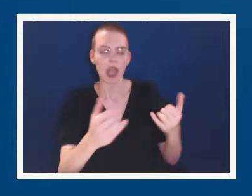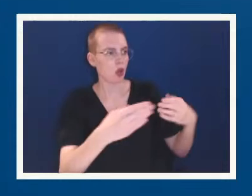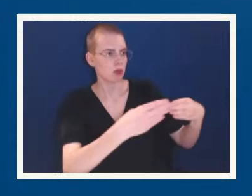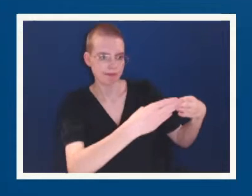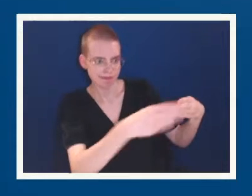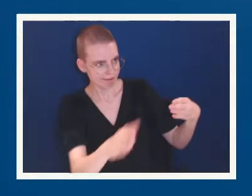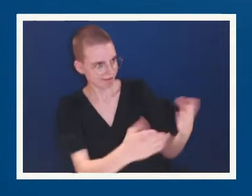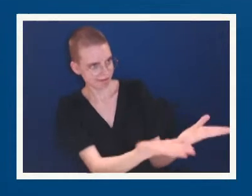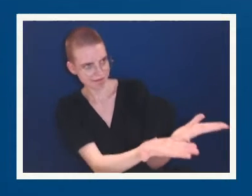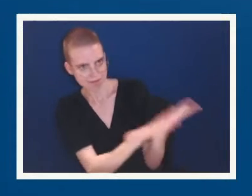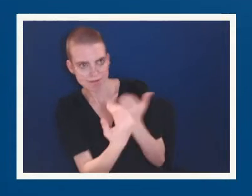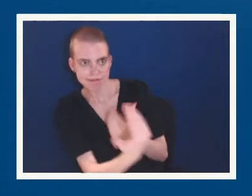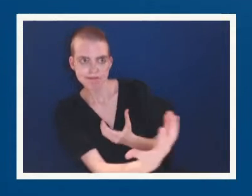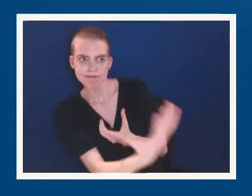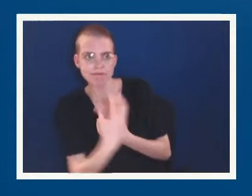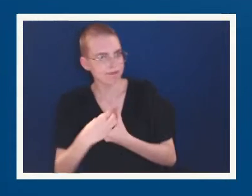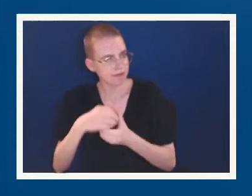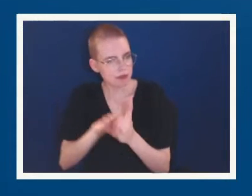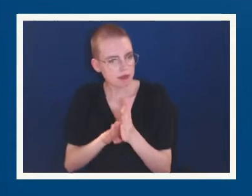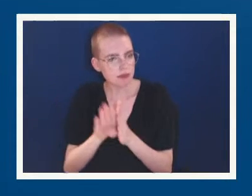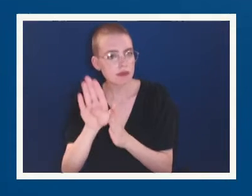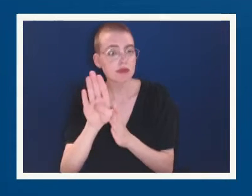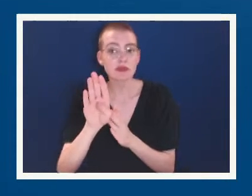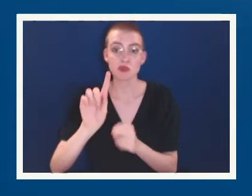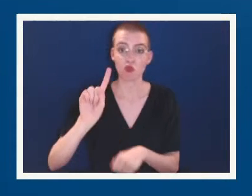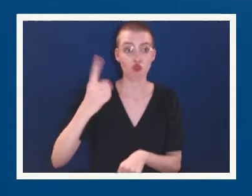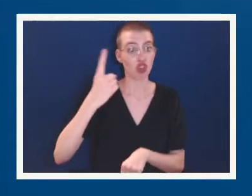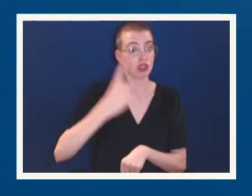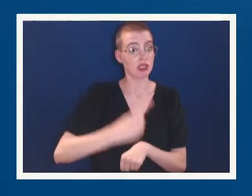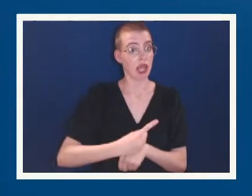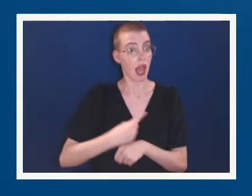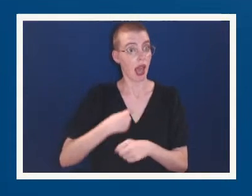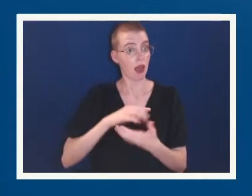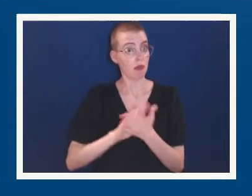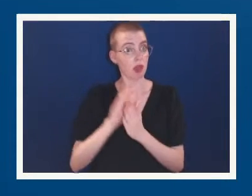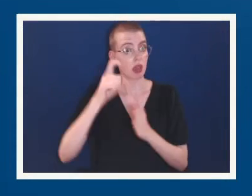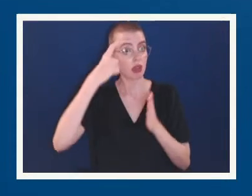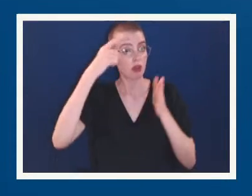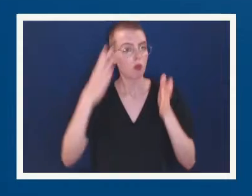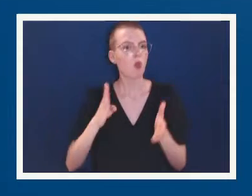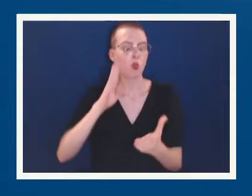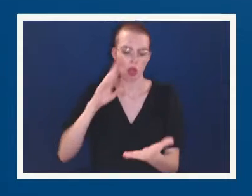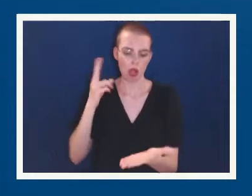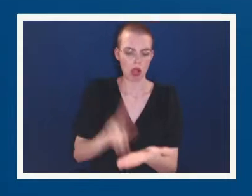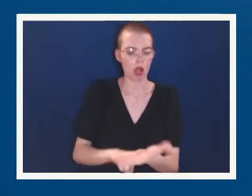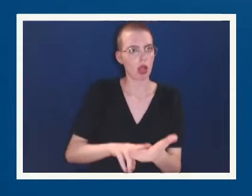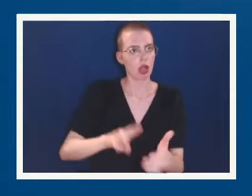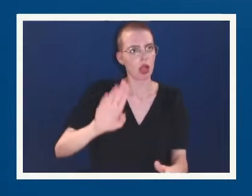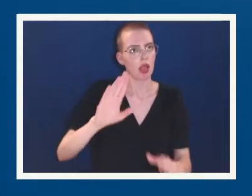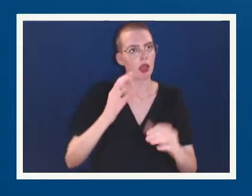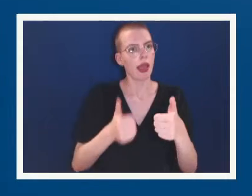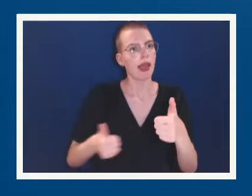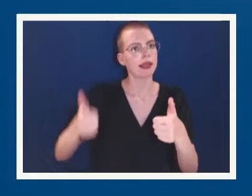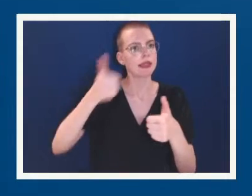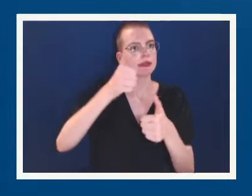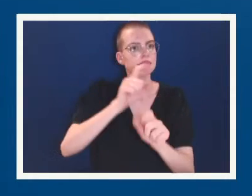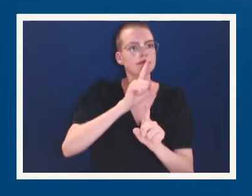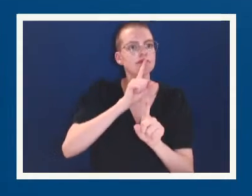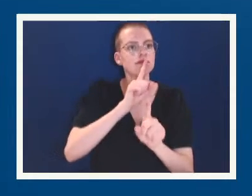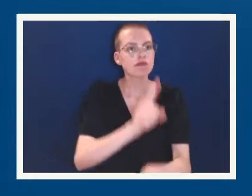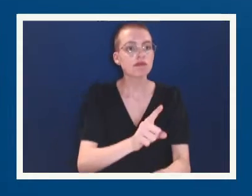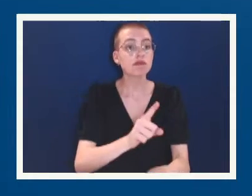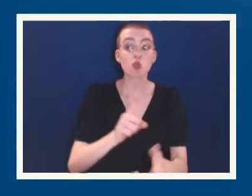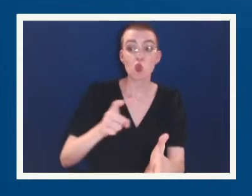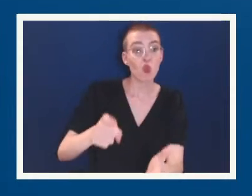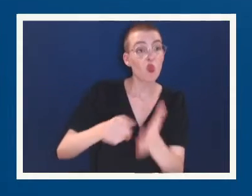administration, I will sign an executive order doing away with the college degree requirement for thousands of